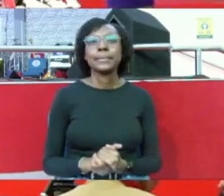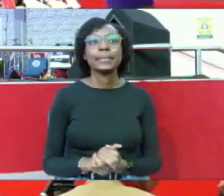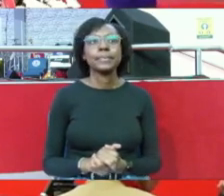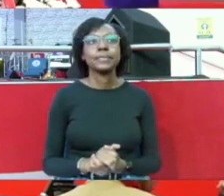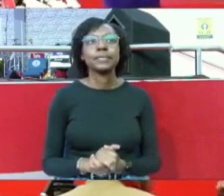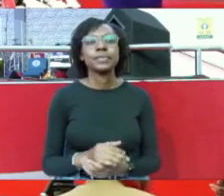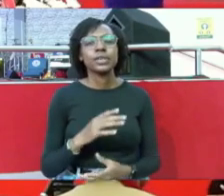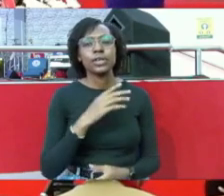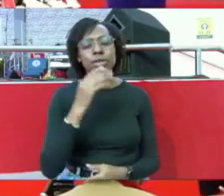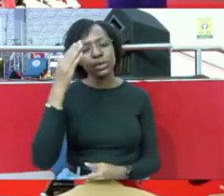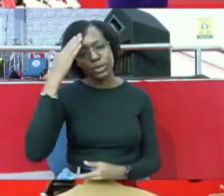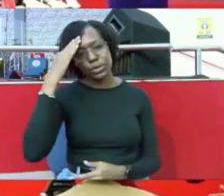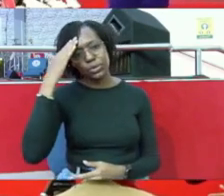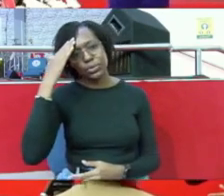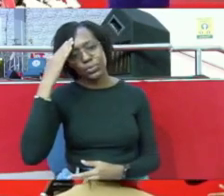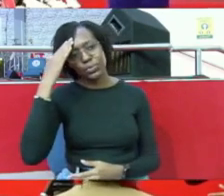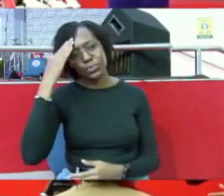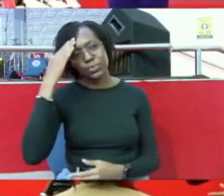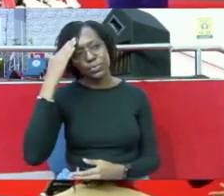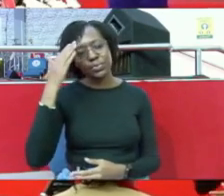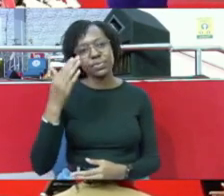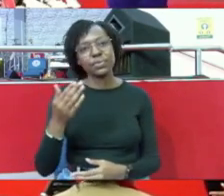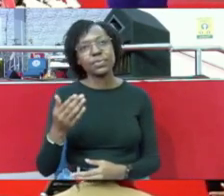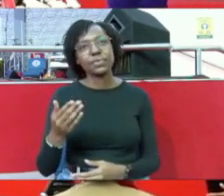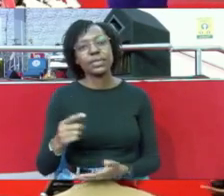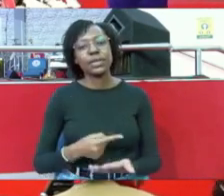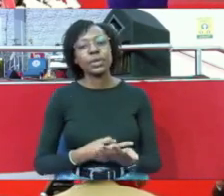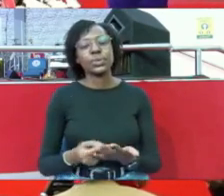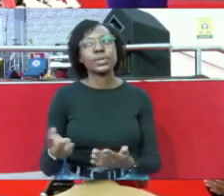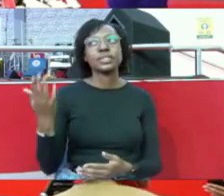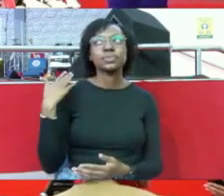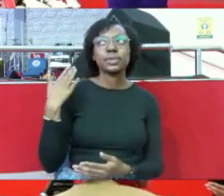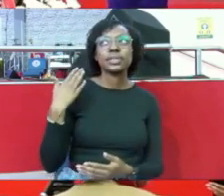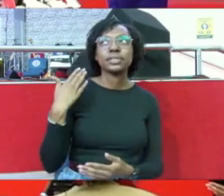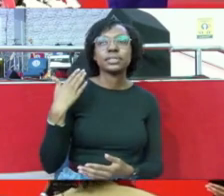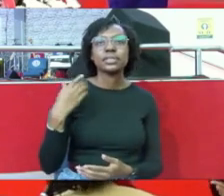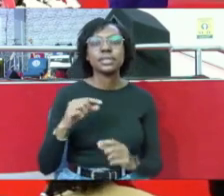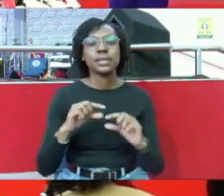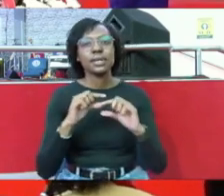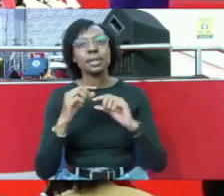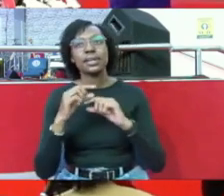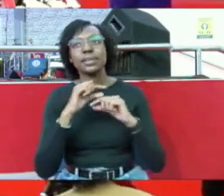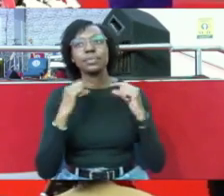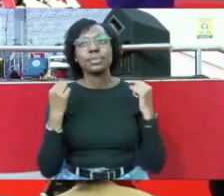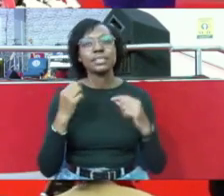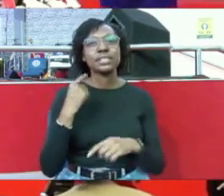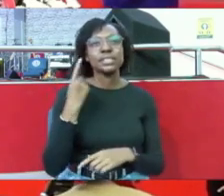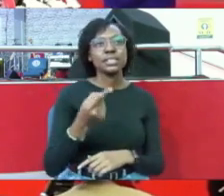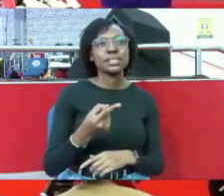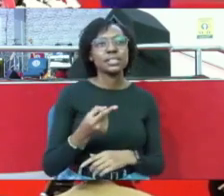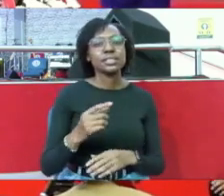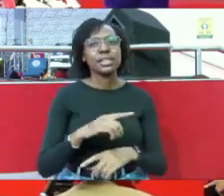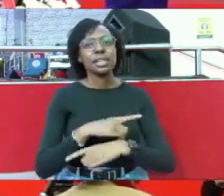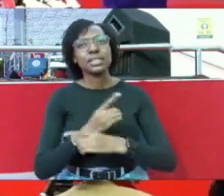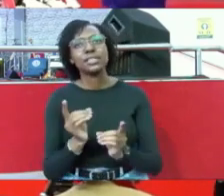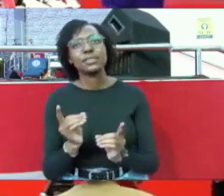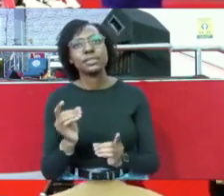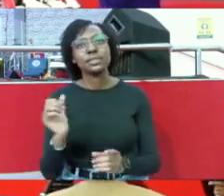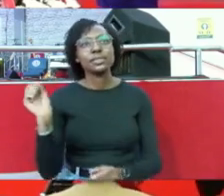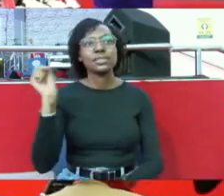you know, a few weeks ago, I can't remember which month it was, Reverend Kihato taught us about shadows, different types of shadows.